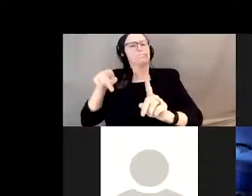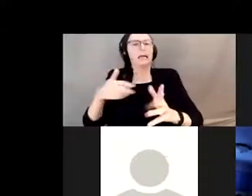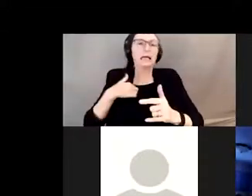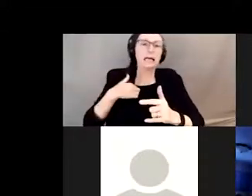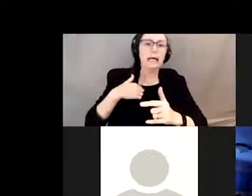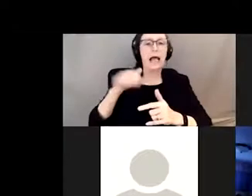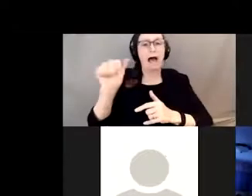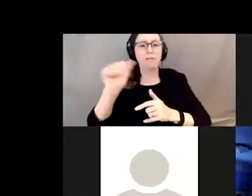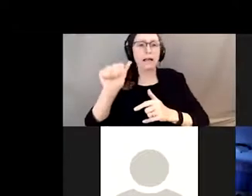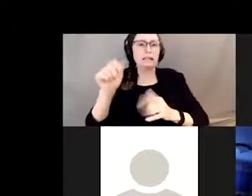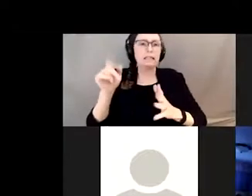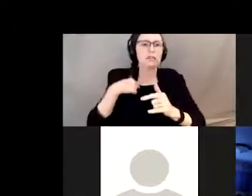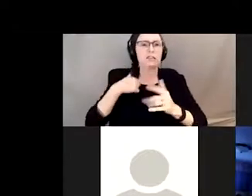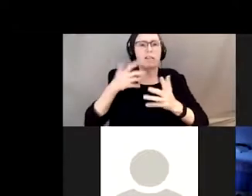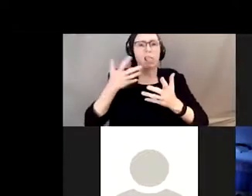Empires.